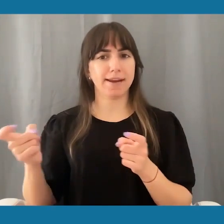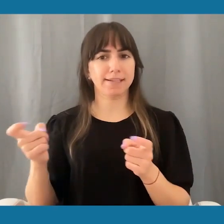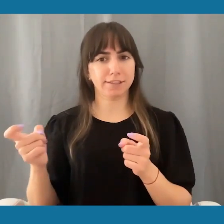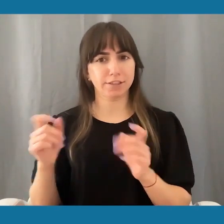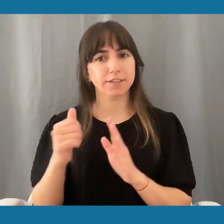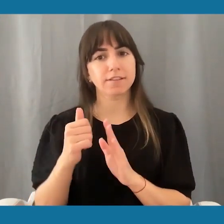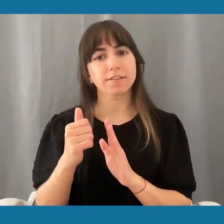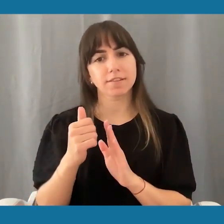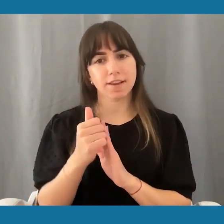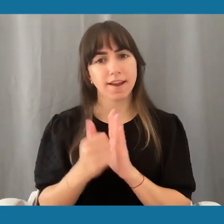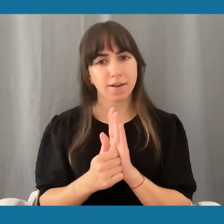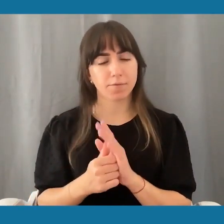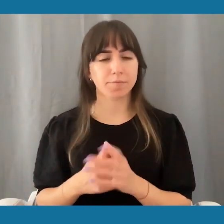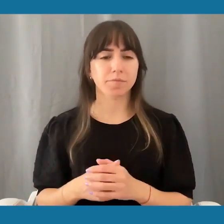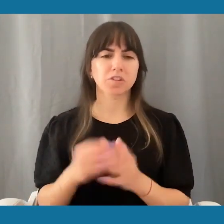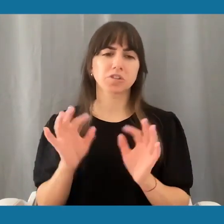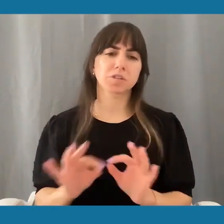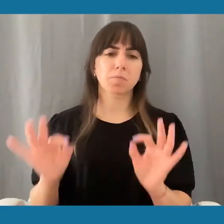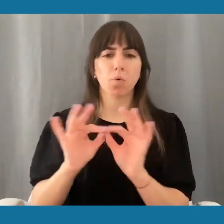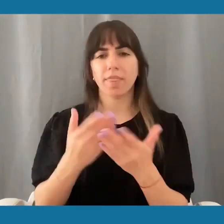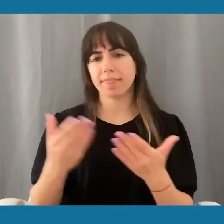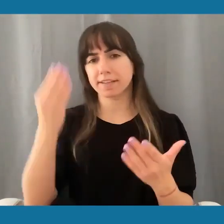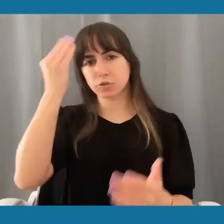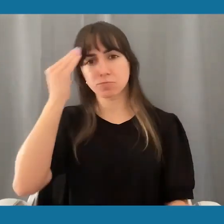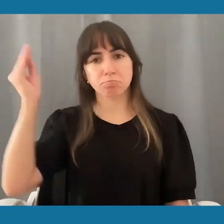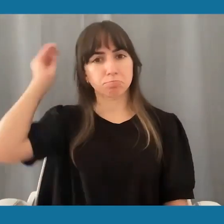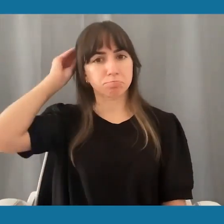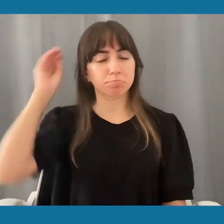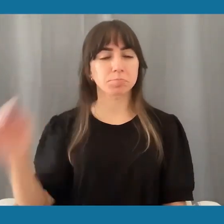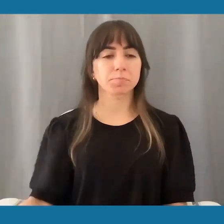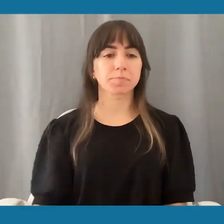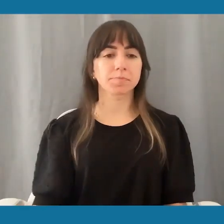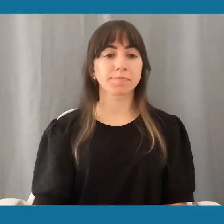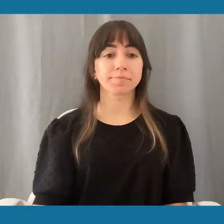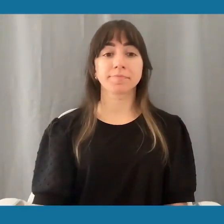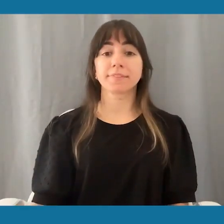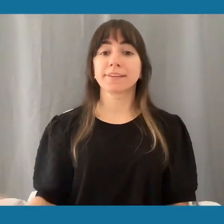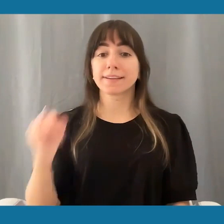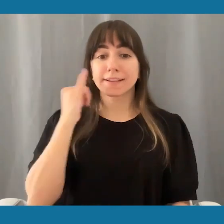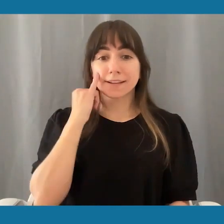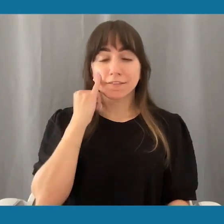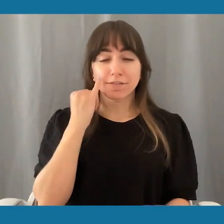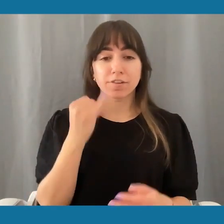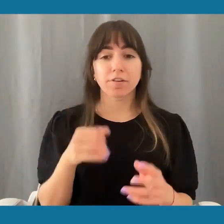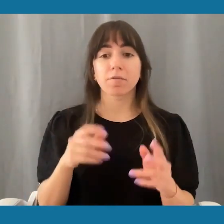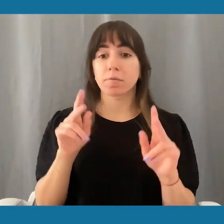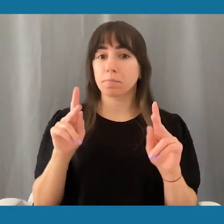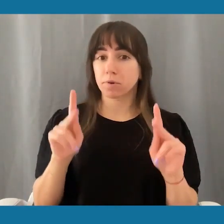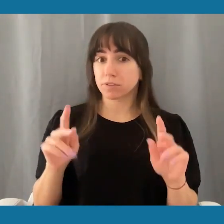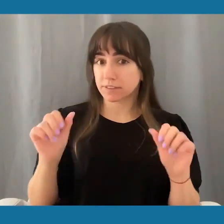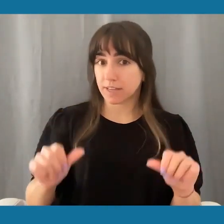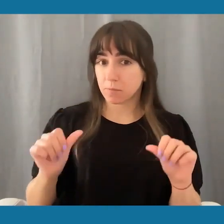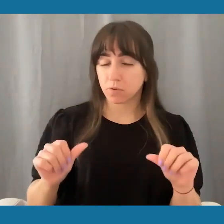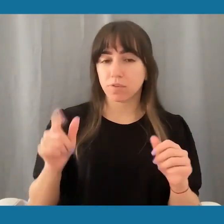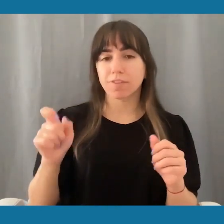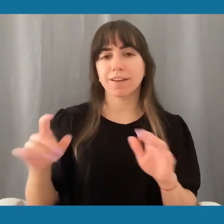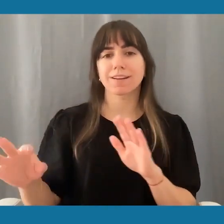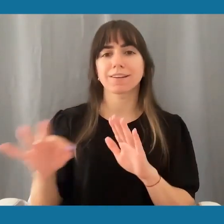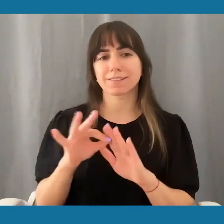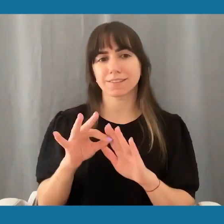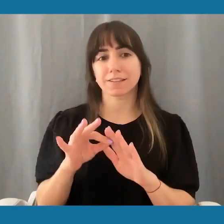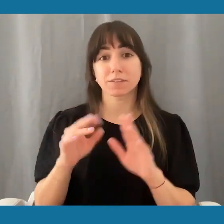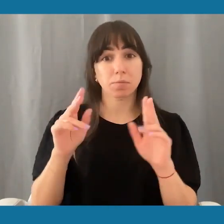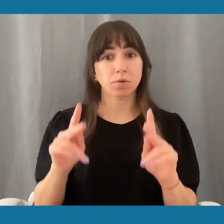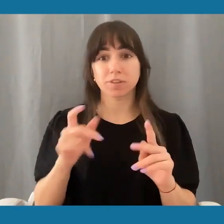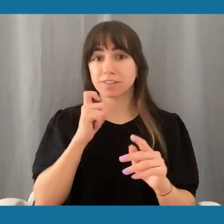consider. Also, if the individual has capacity, they can select somebody that's not on this list. So maybe they have a really good friend or